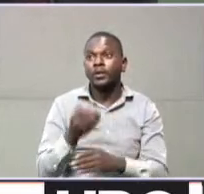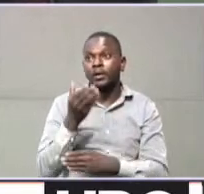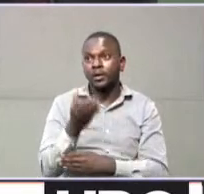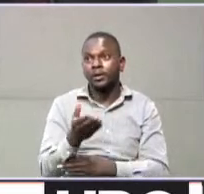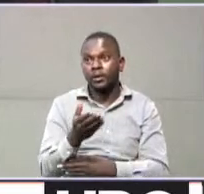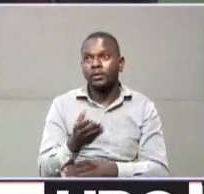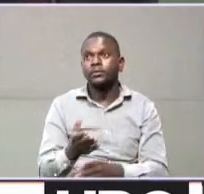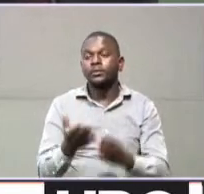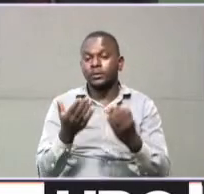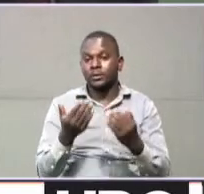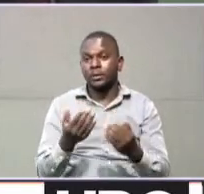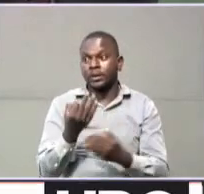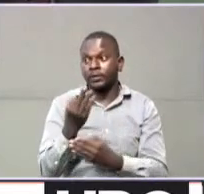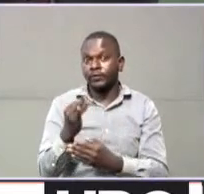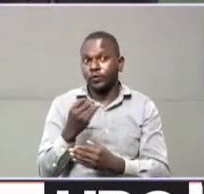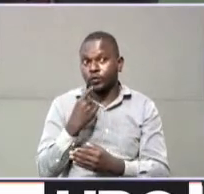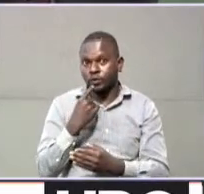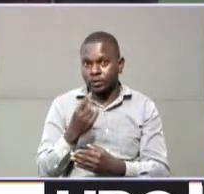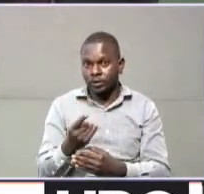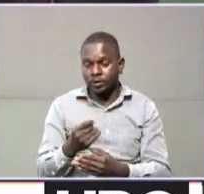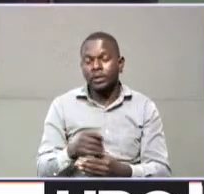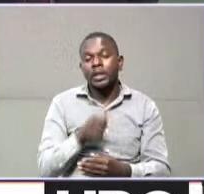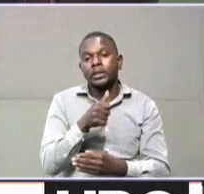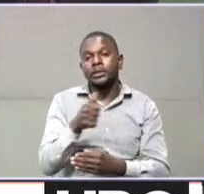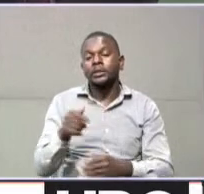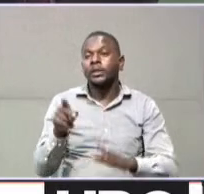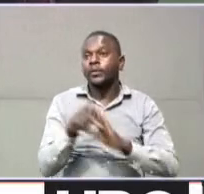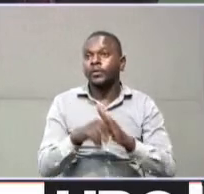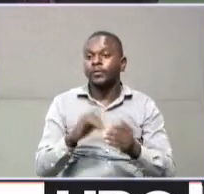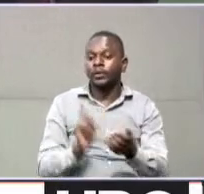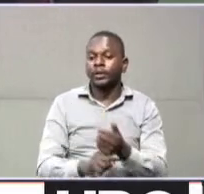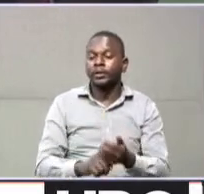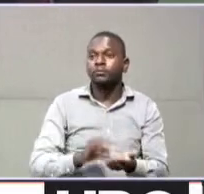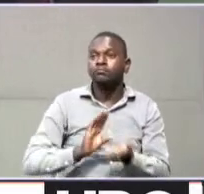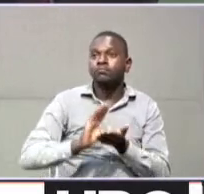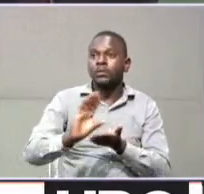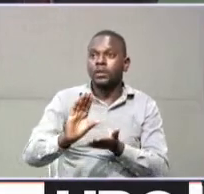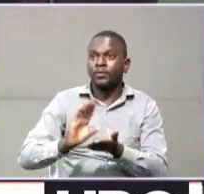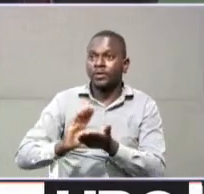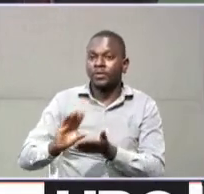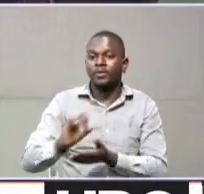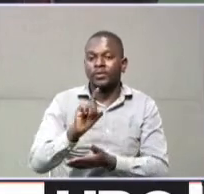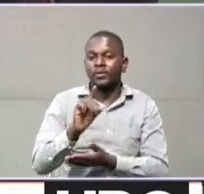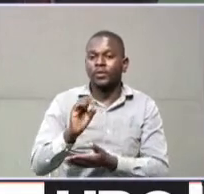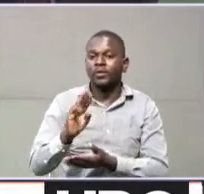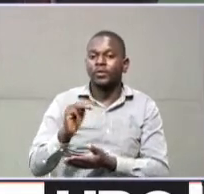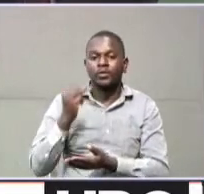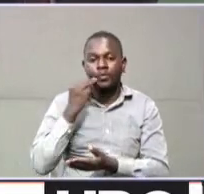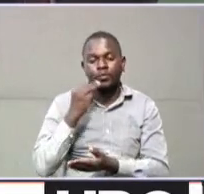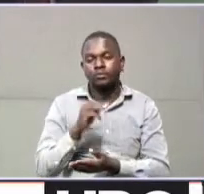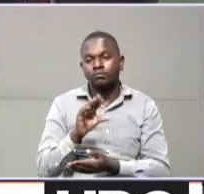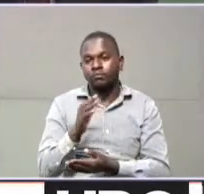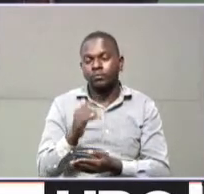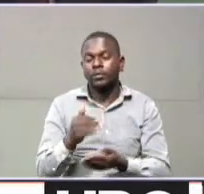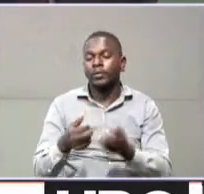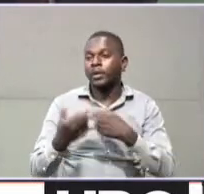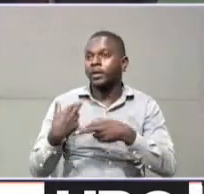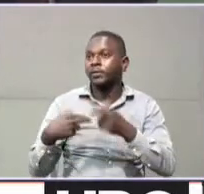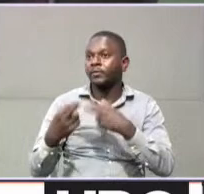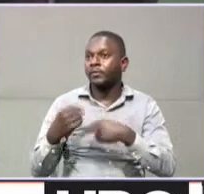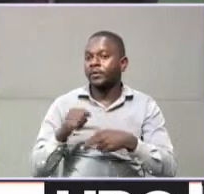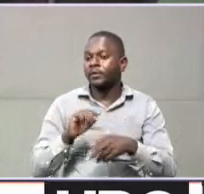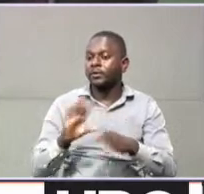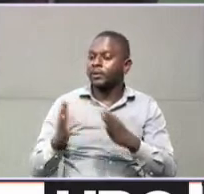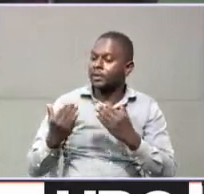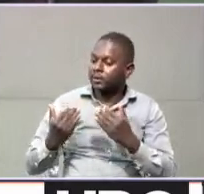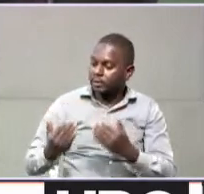so if you say that each parish is going to get 100 million to meet not fair we should revise that thank you so much